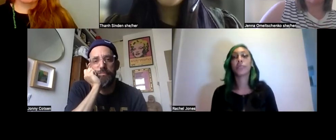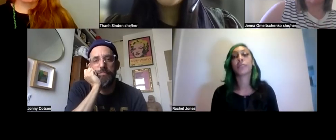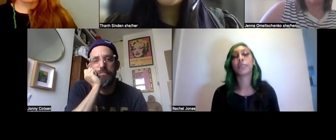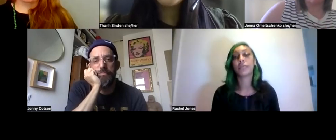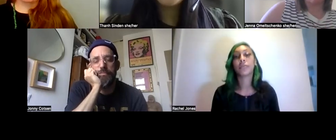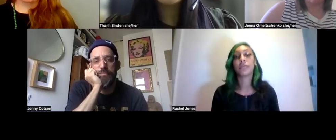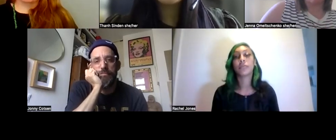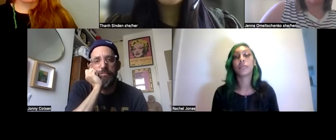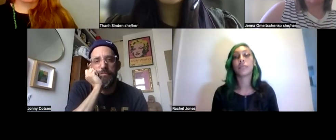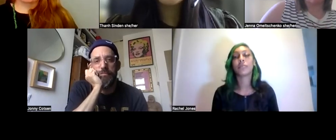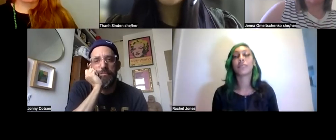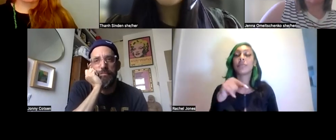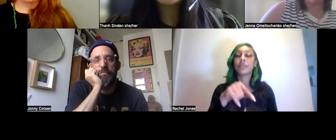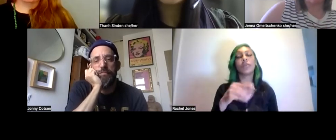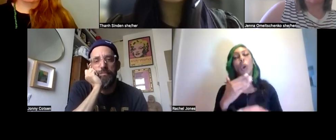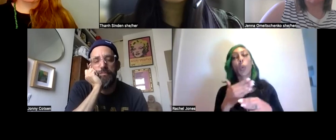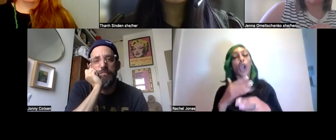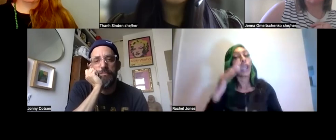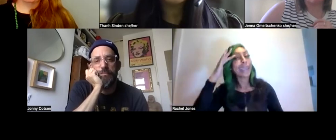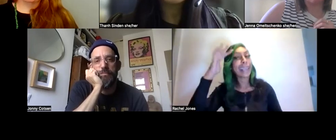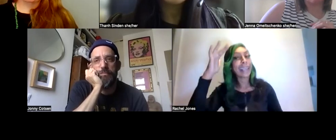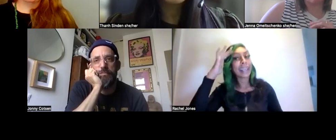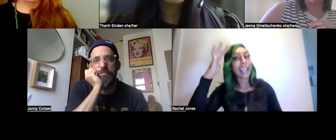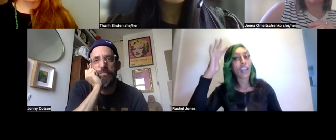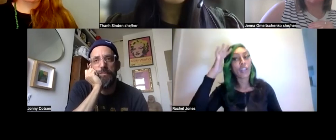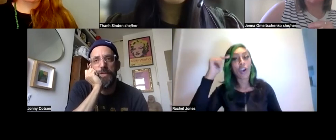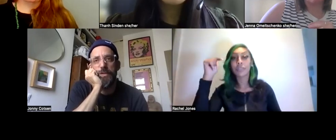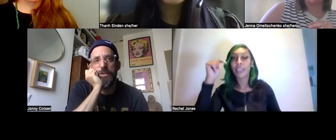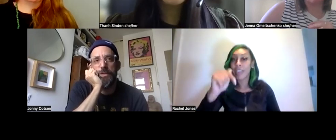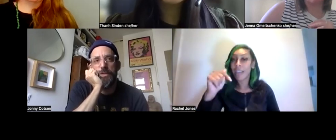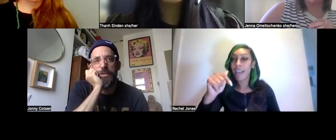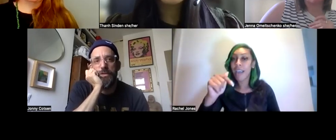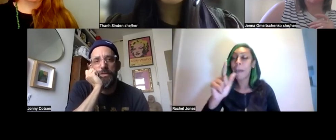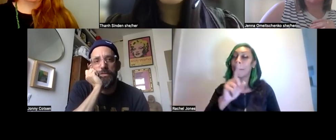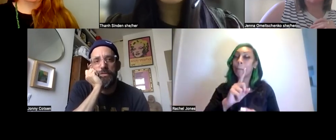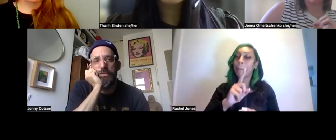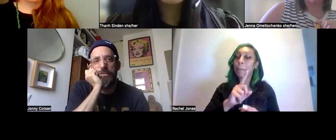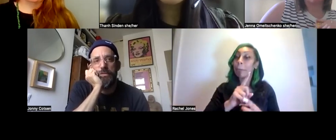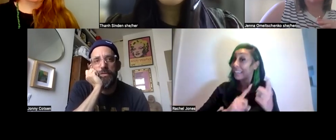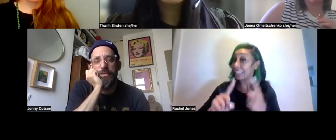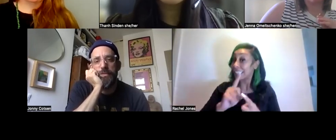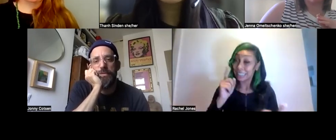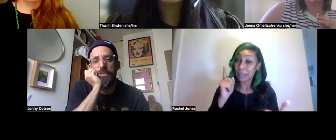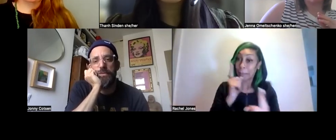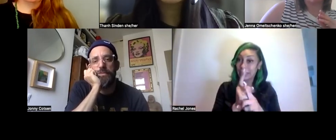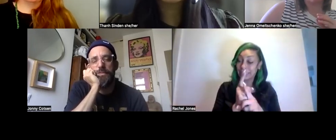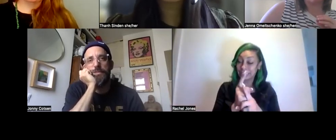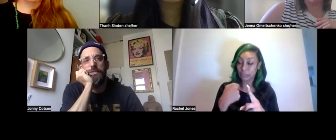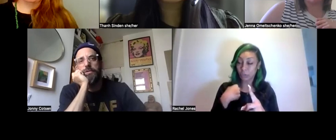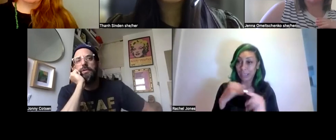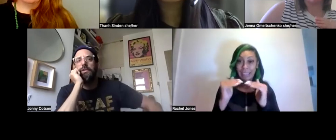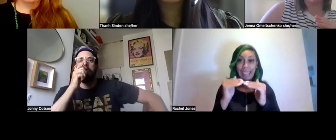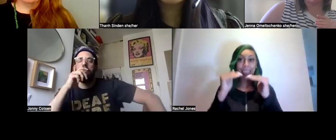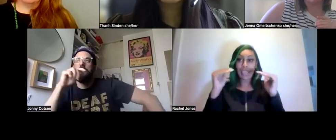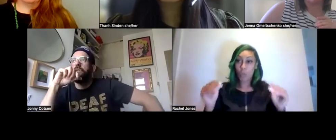sort of working ethos is there, that sort of meeting of, you know, actually we're equal partners and we're working